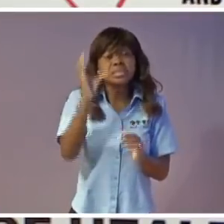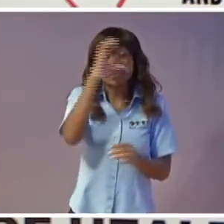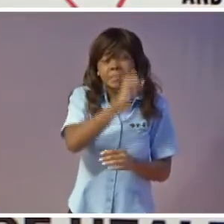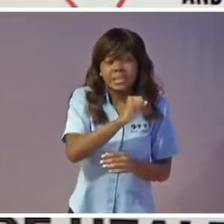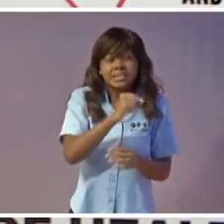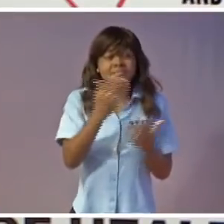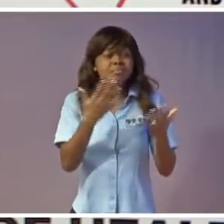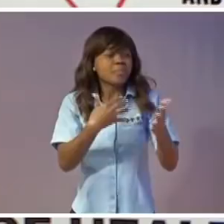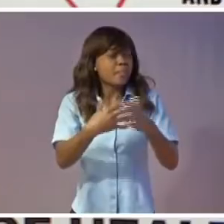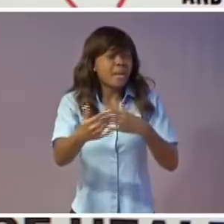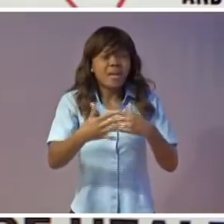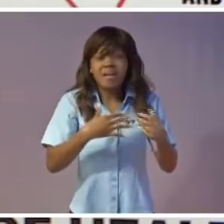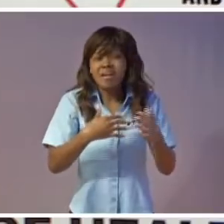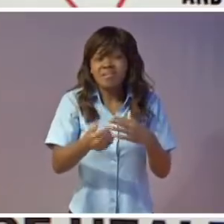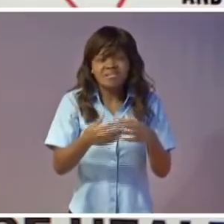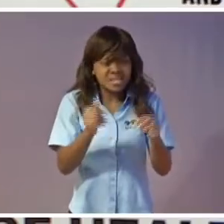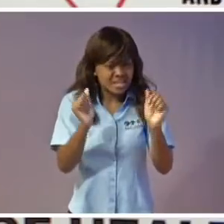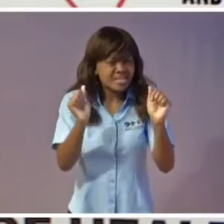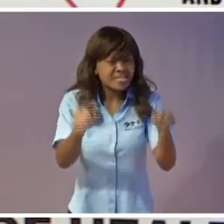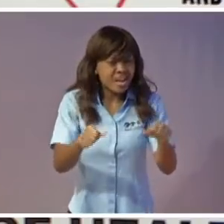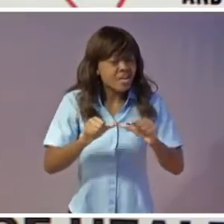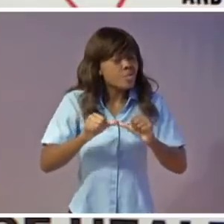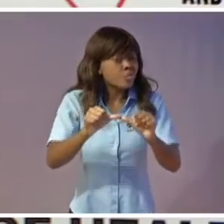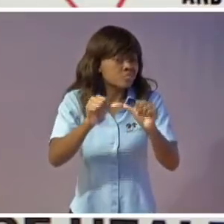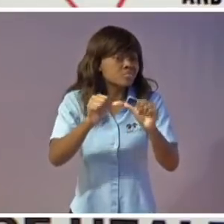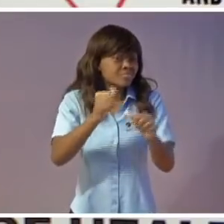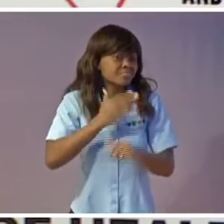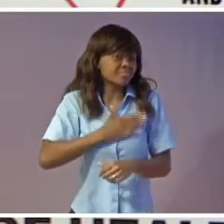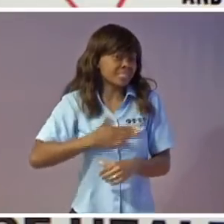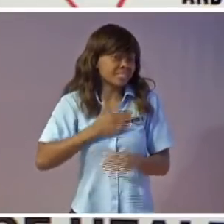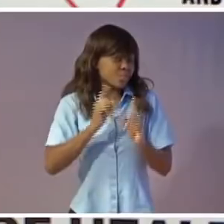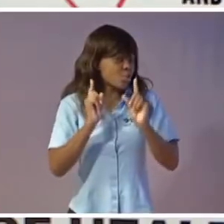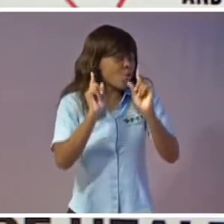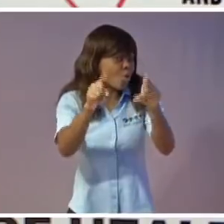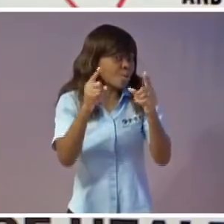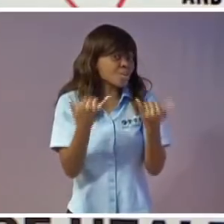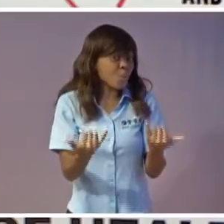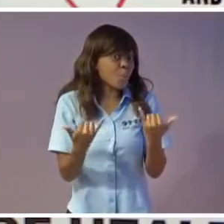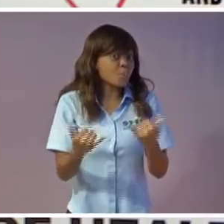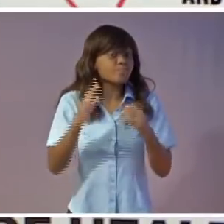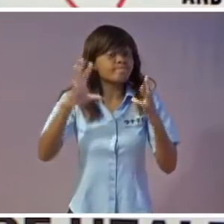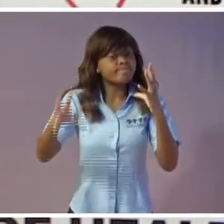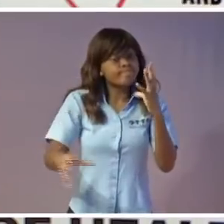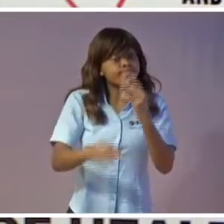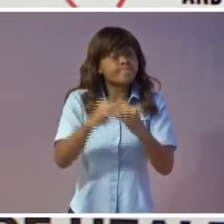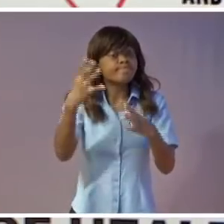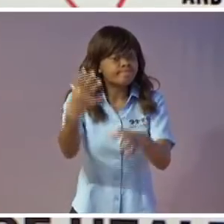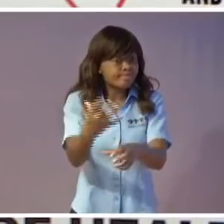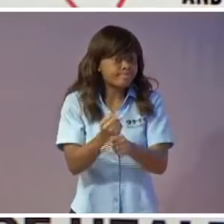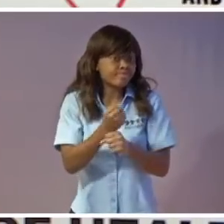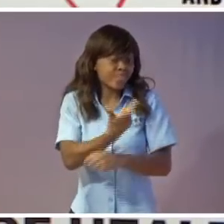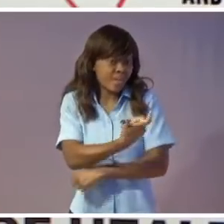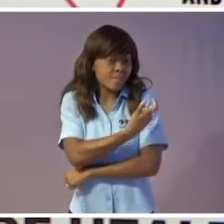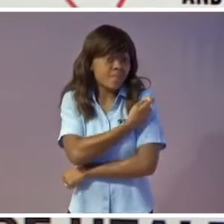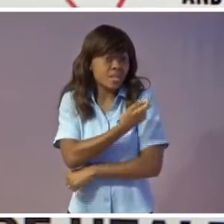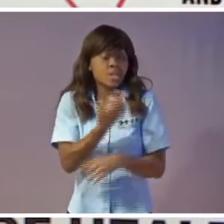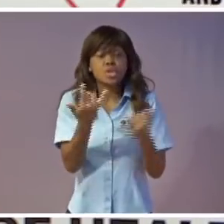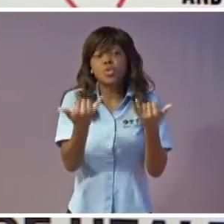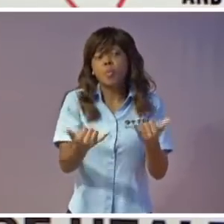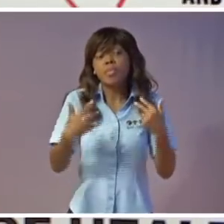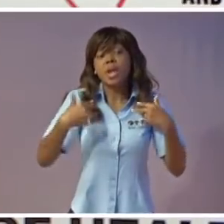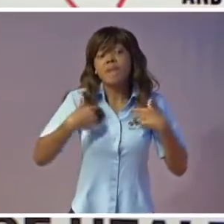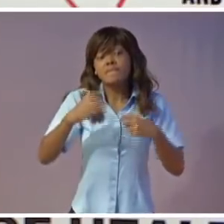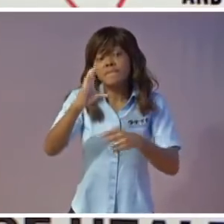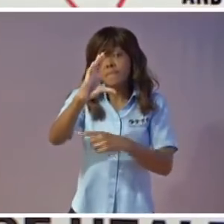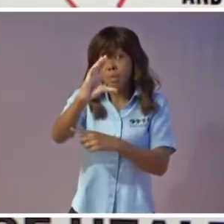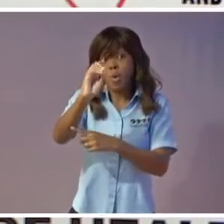boosted, please go and get boosted, especially now that the Omicron variant is literally taking over